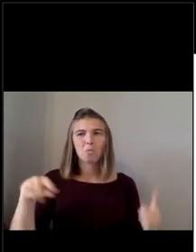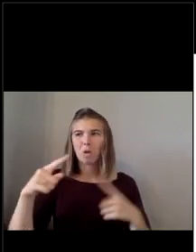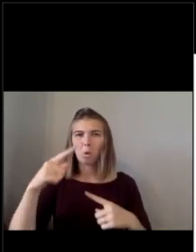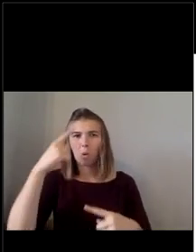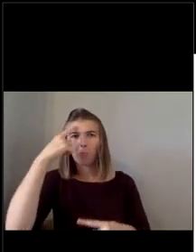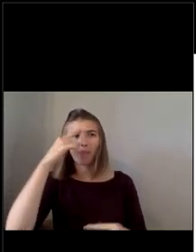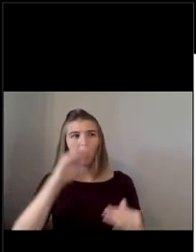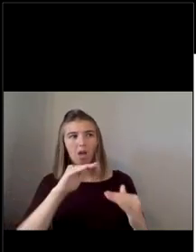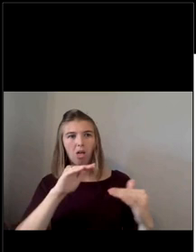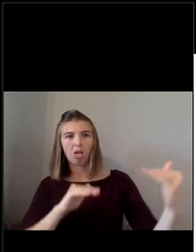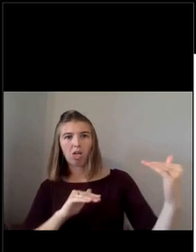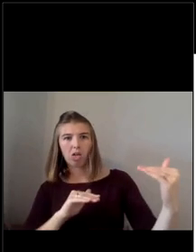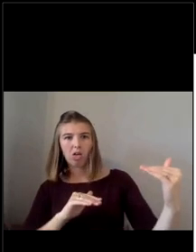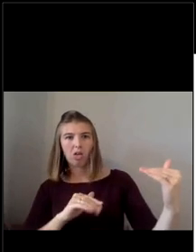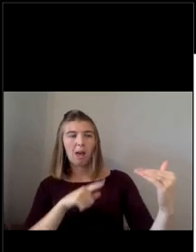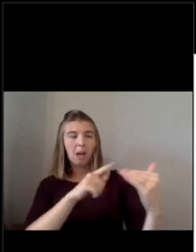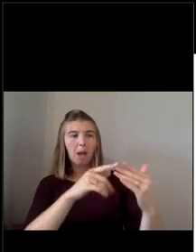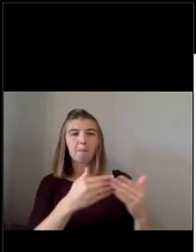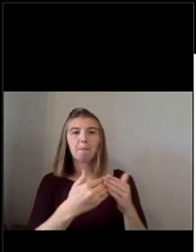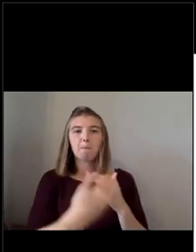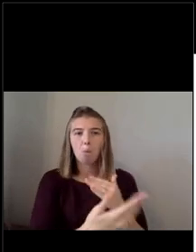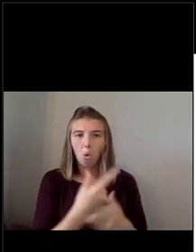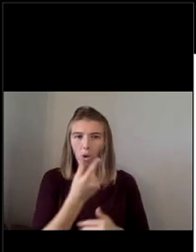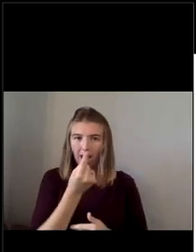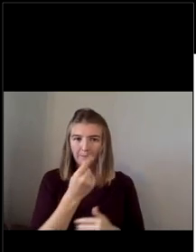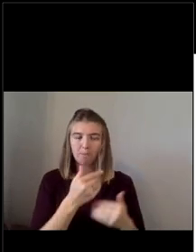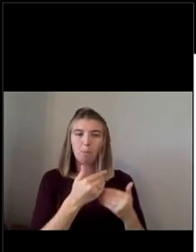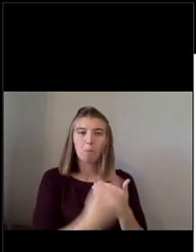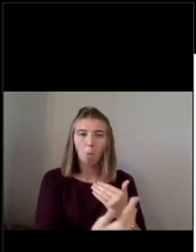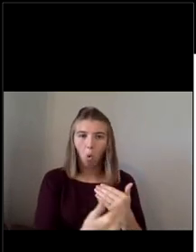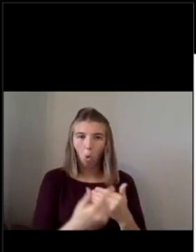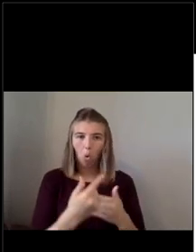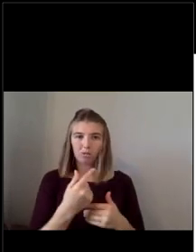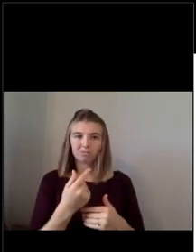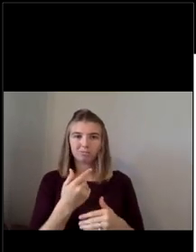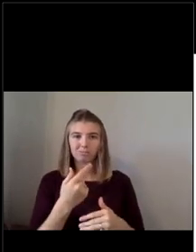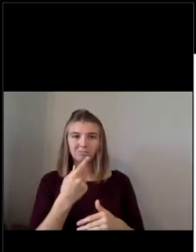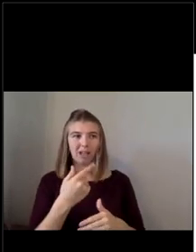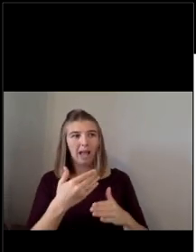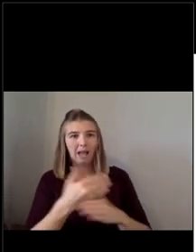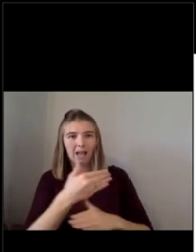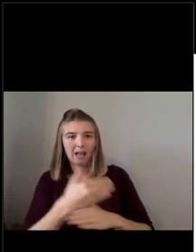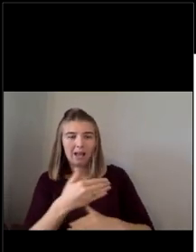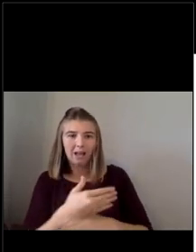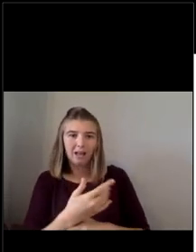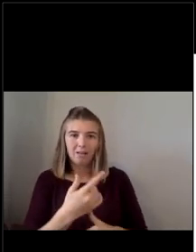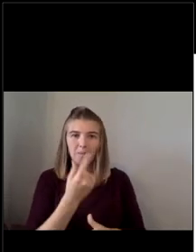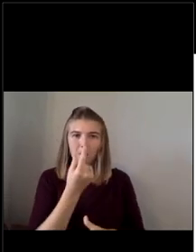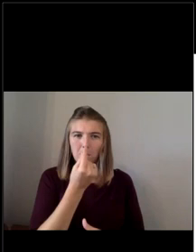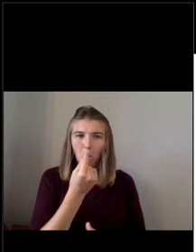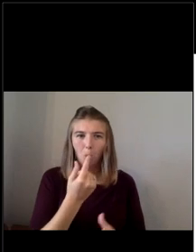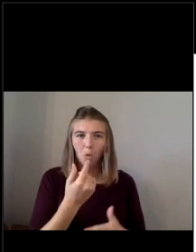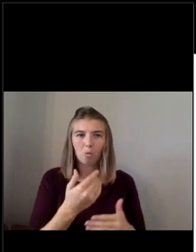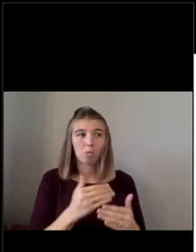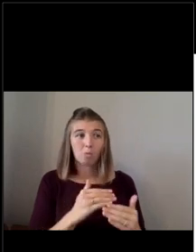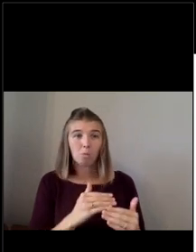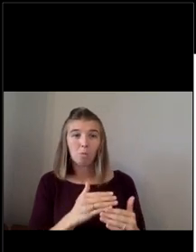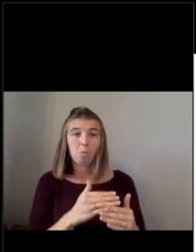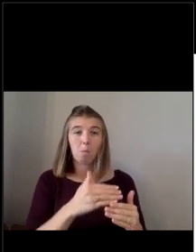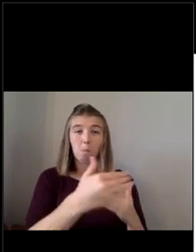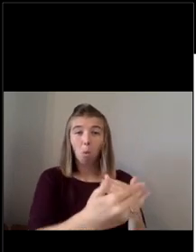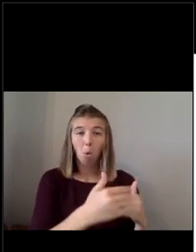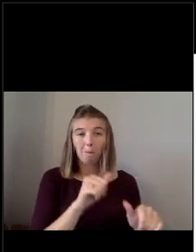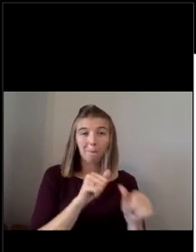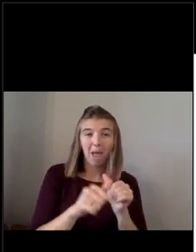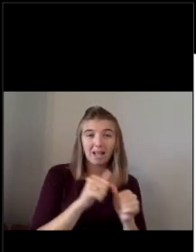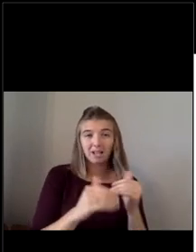that they have their lives together and that we are the mess. When the truth is that we have more in common than we tend to think.